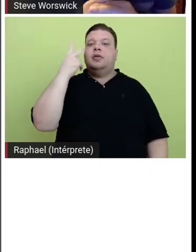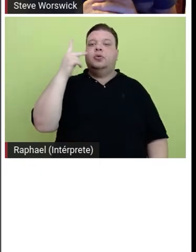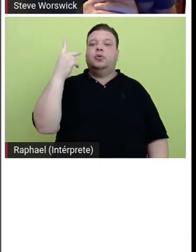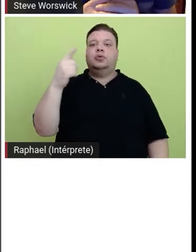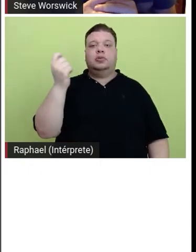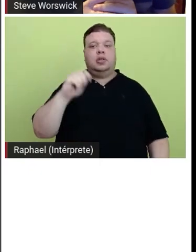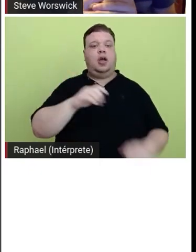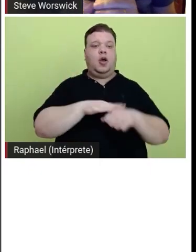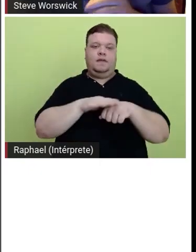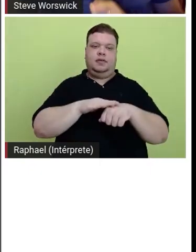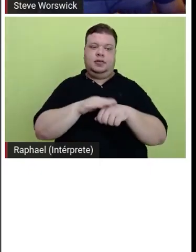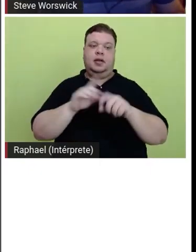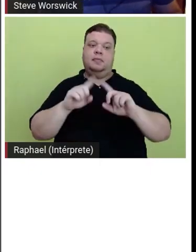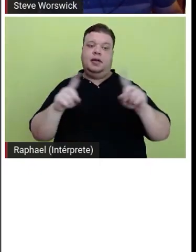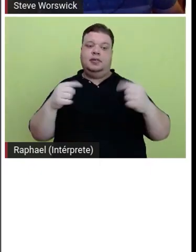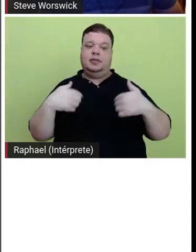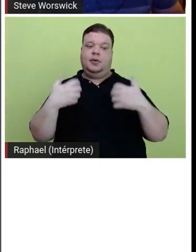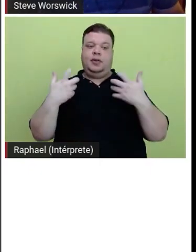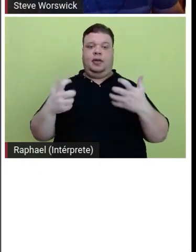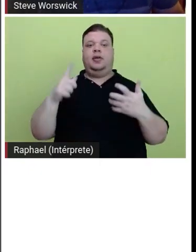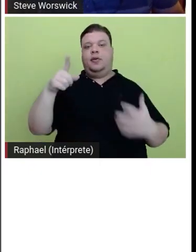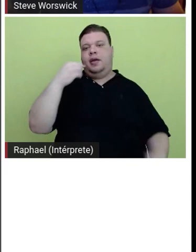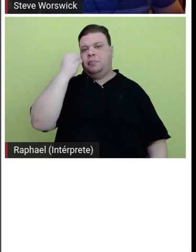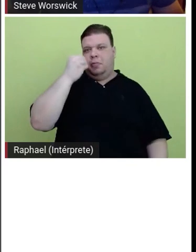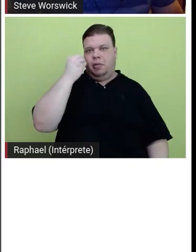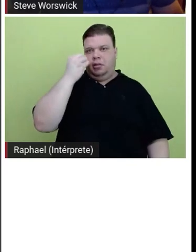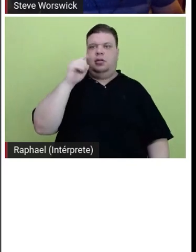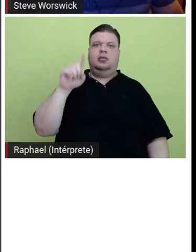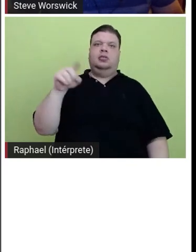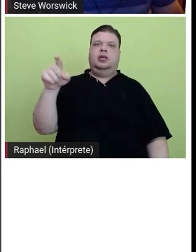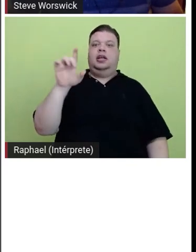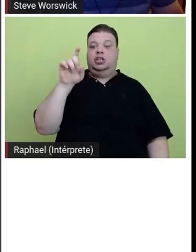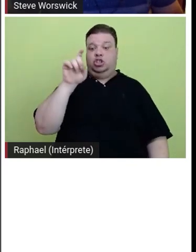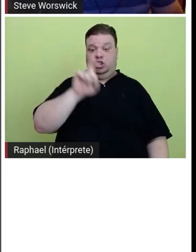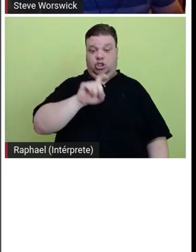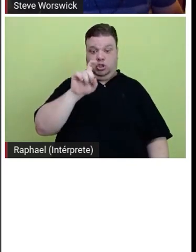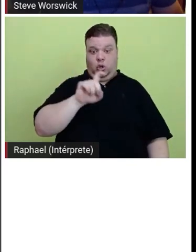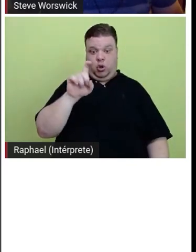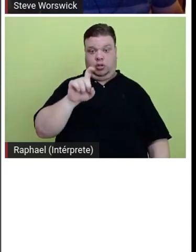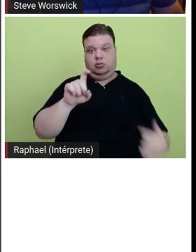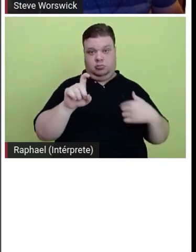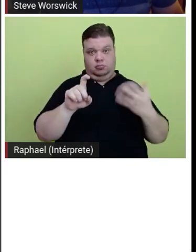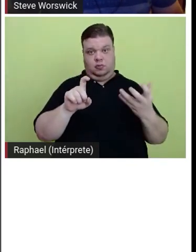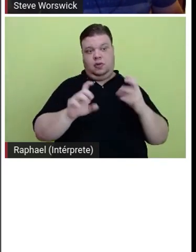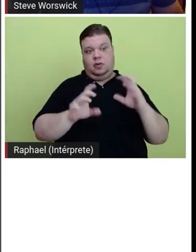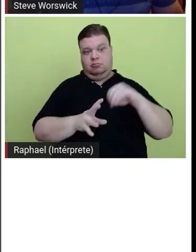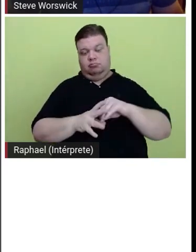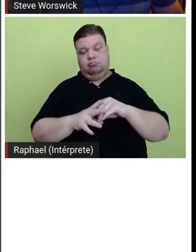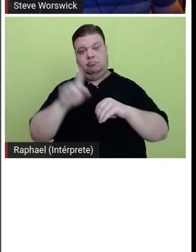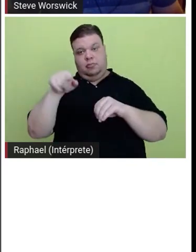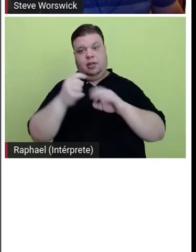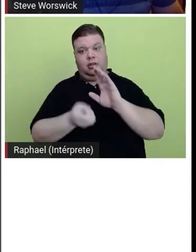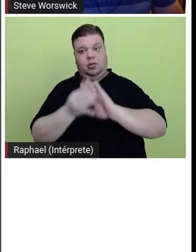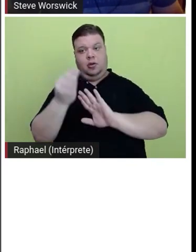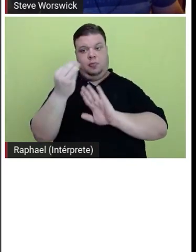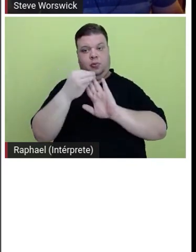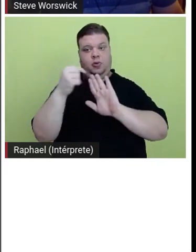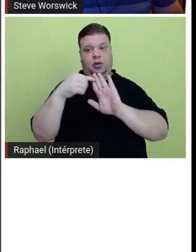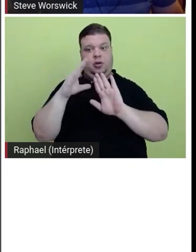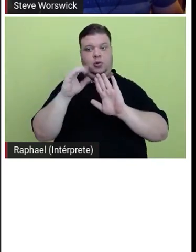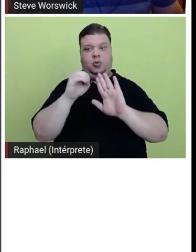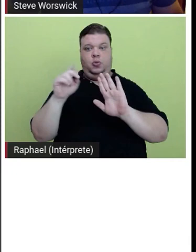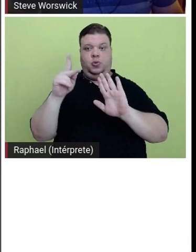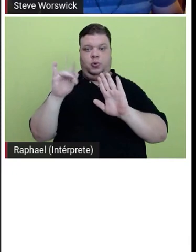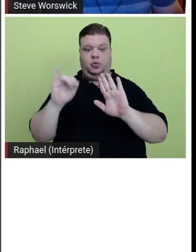117,000 followers it's currently got. So there's definitely a market for this kind of thing. And never kind of sky's the limit after